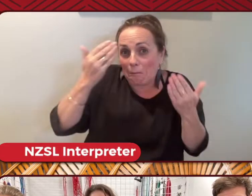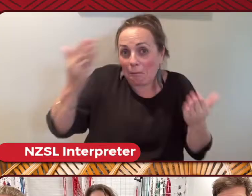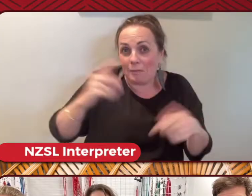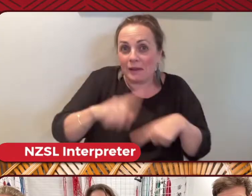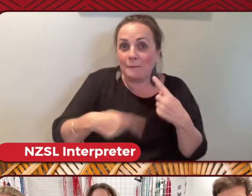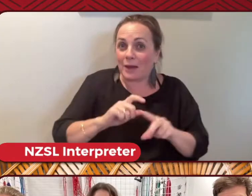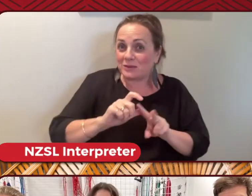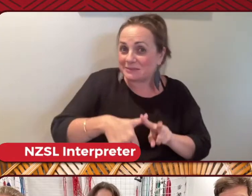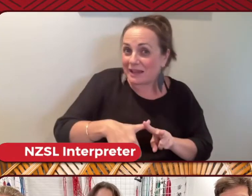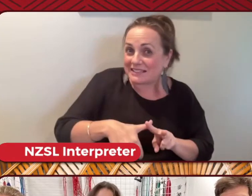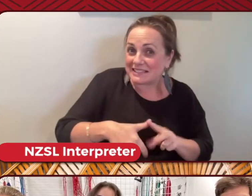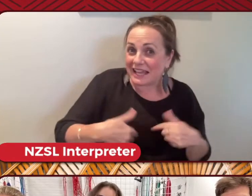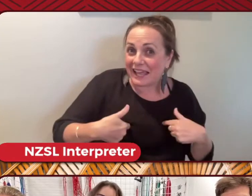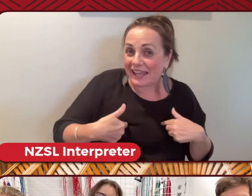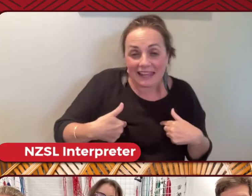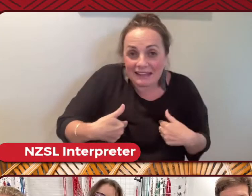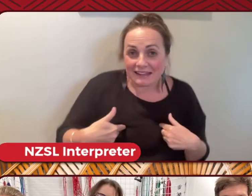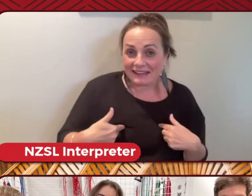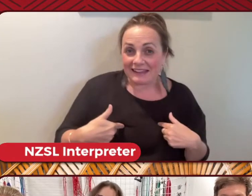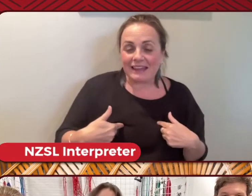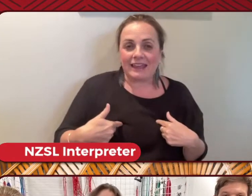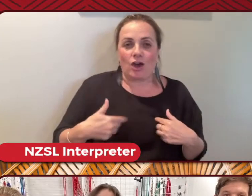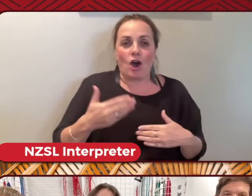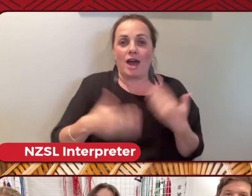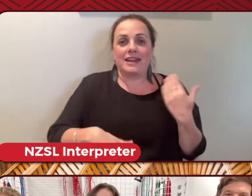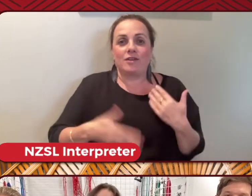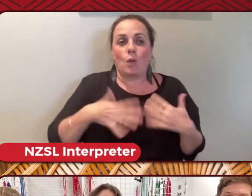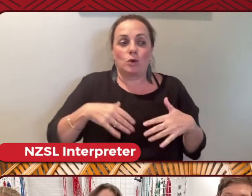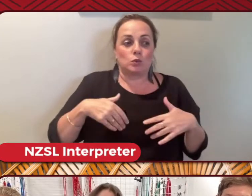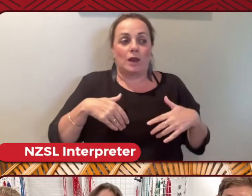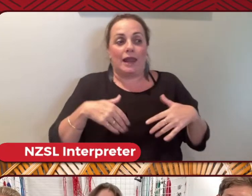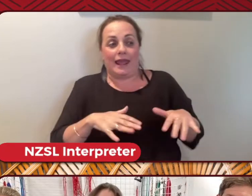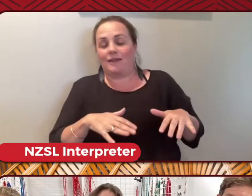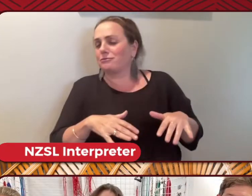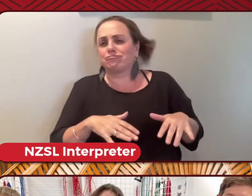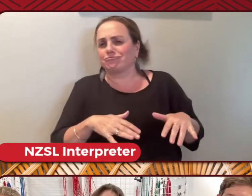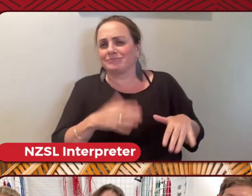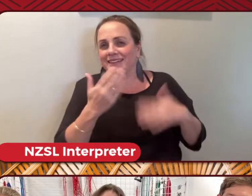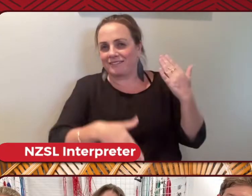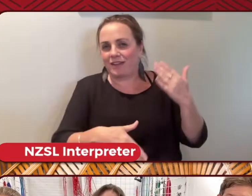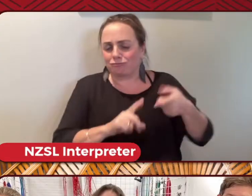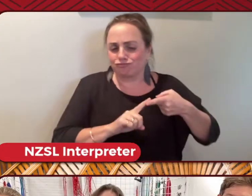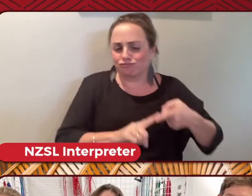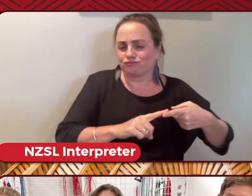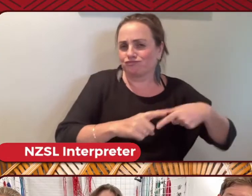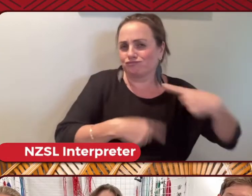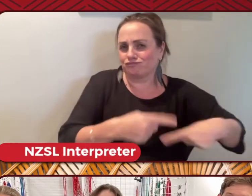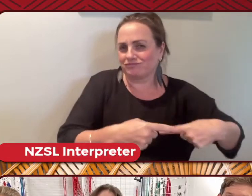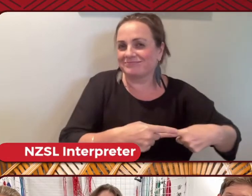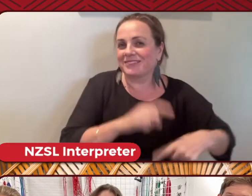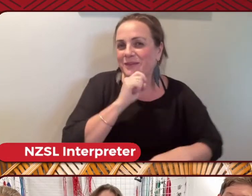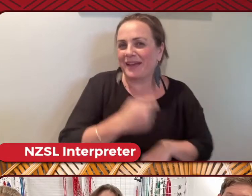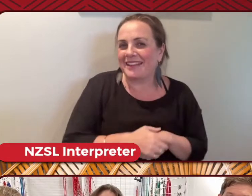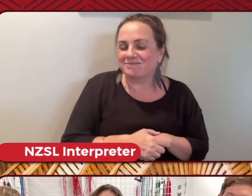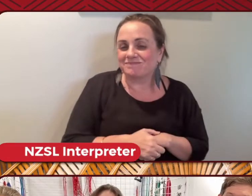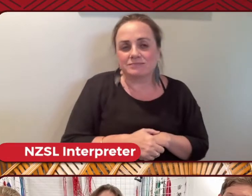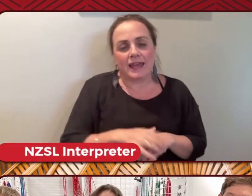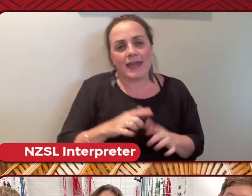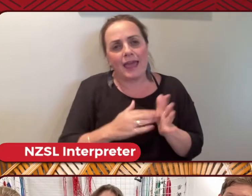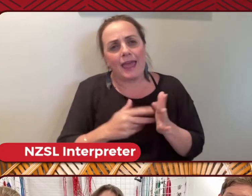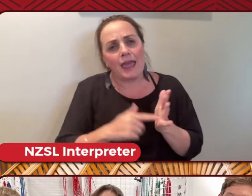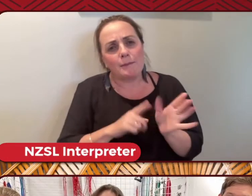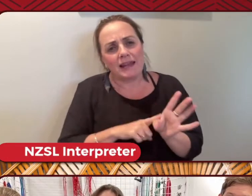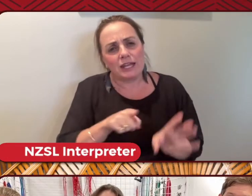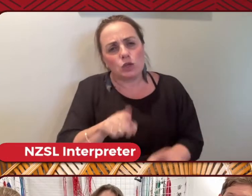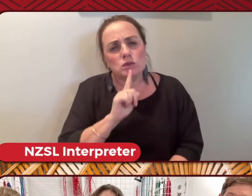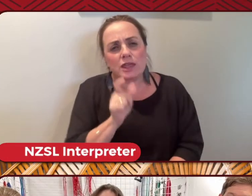disability, and I'd never want to leave the industry now. Emily, you use the word